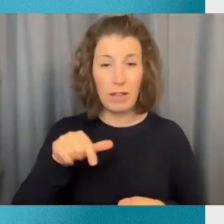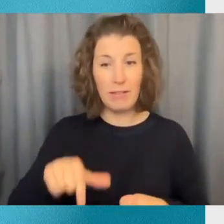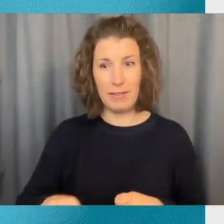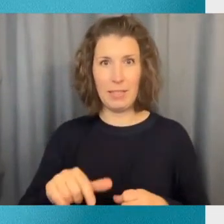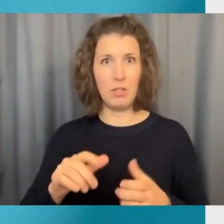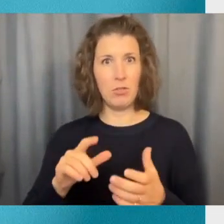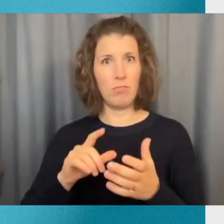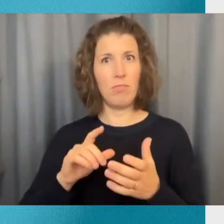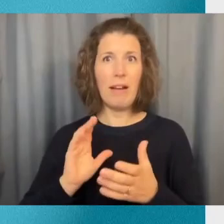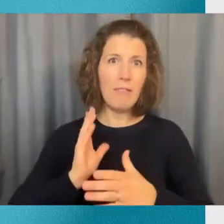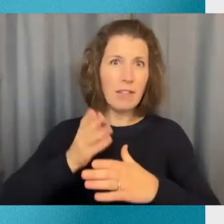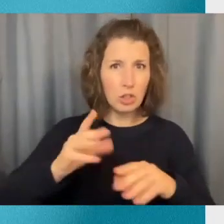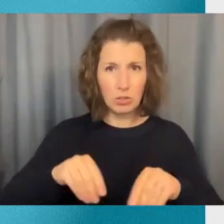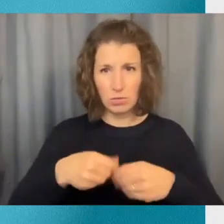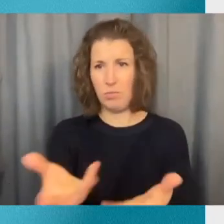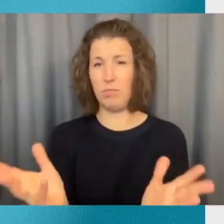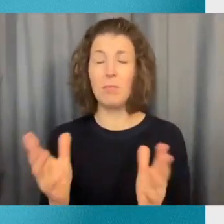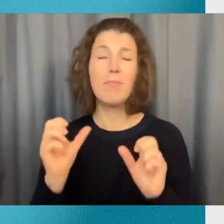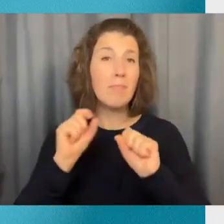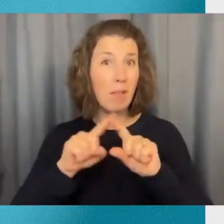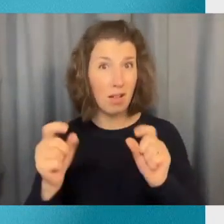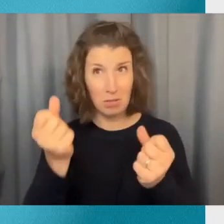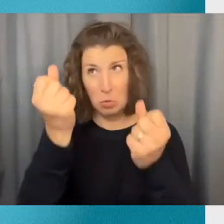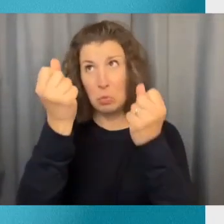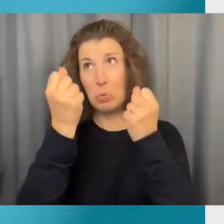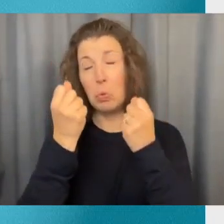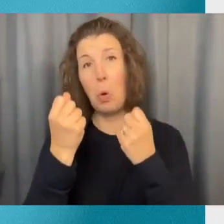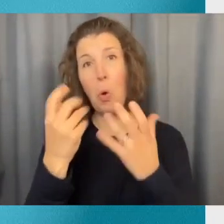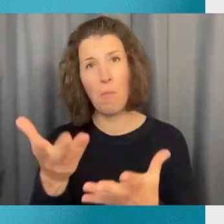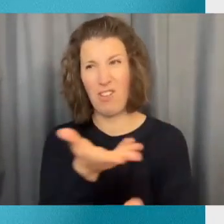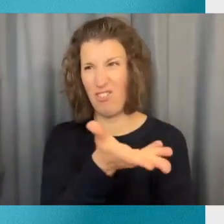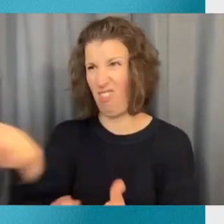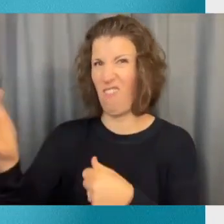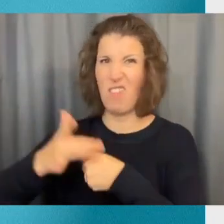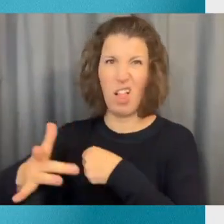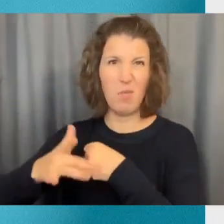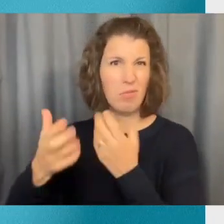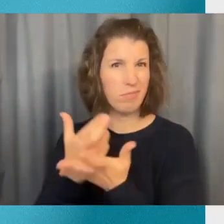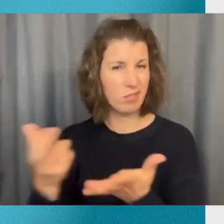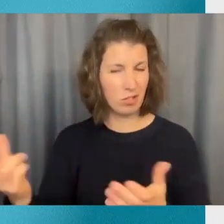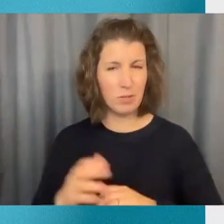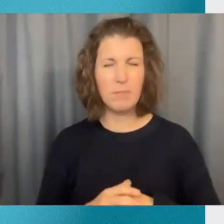But there's a lot going on out there. So that's just one example. The